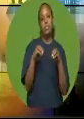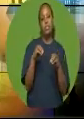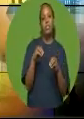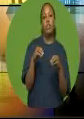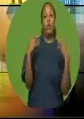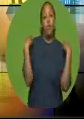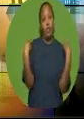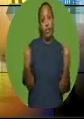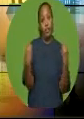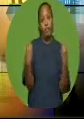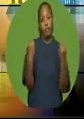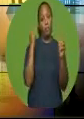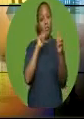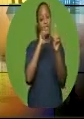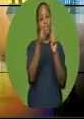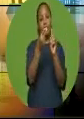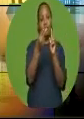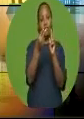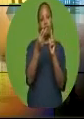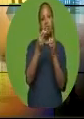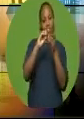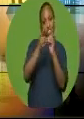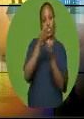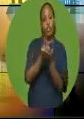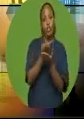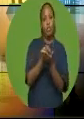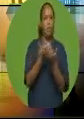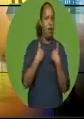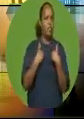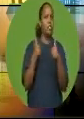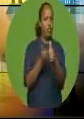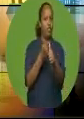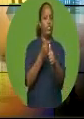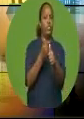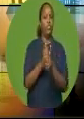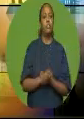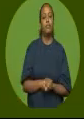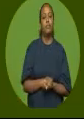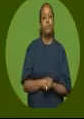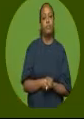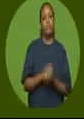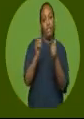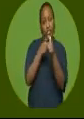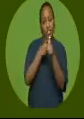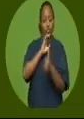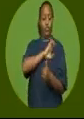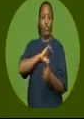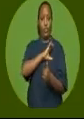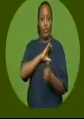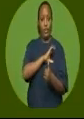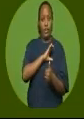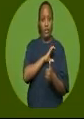the welfare perspective definitions of economics has the following features. The first